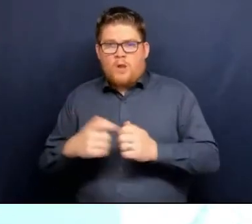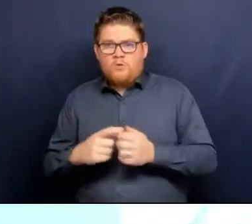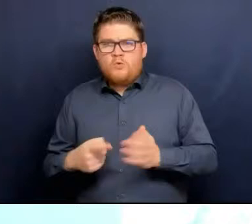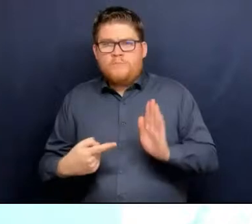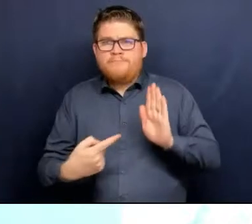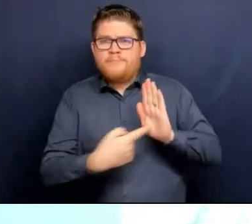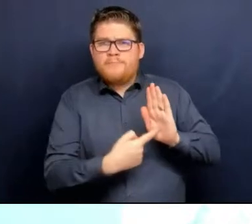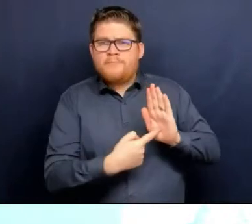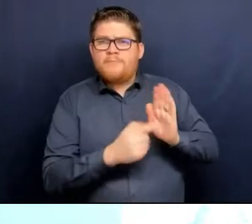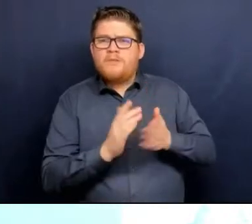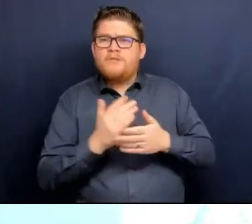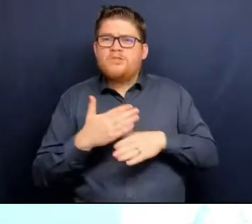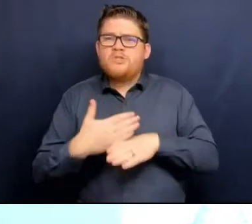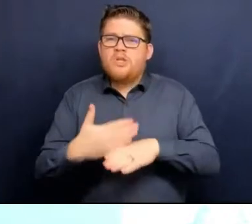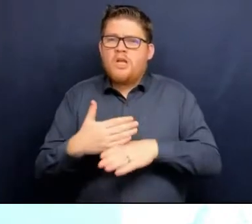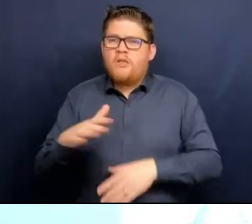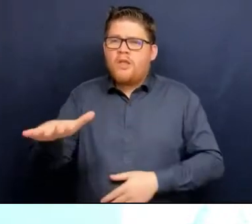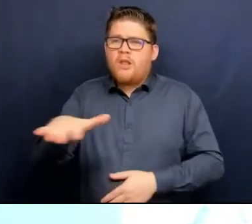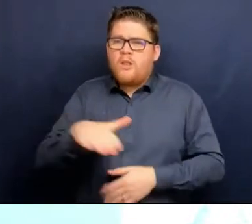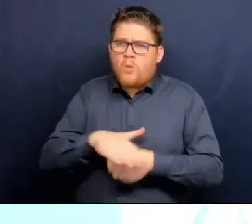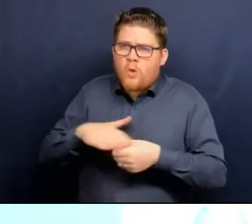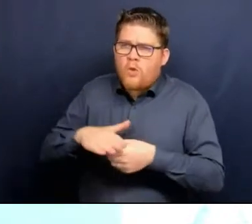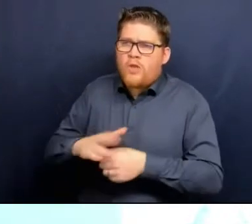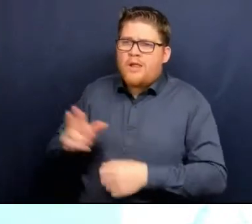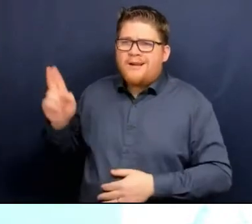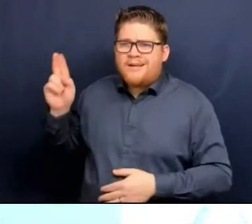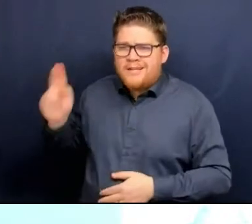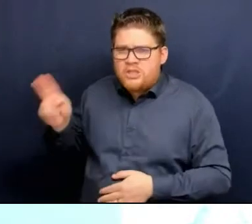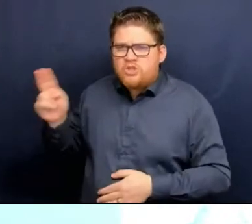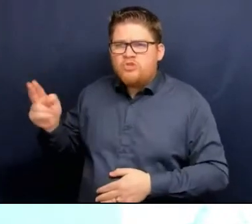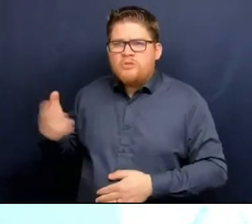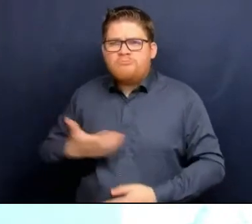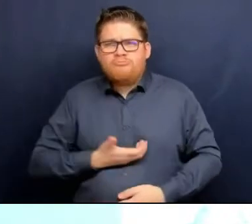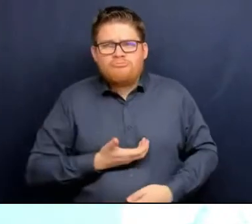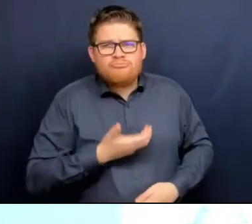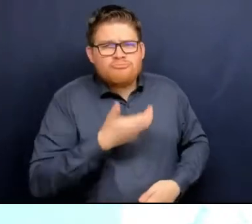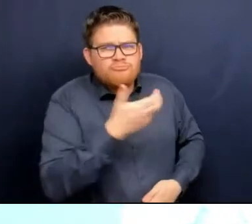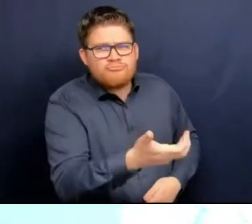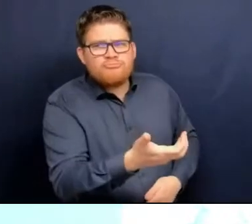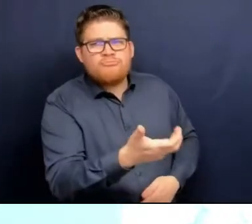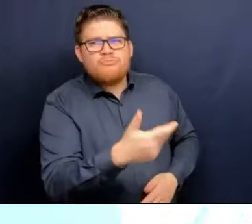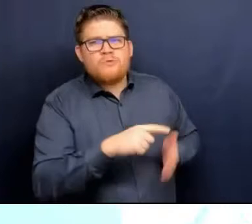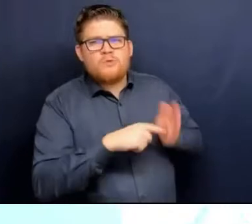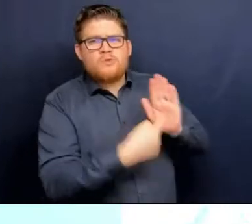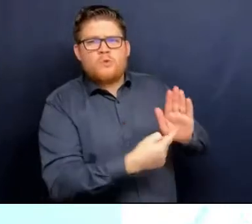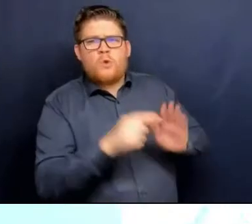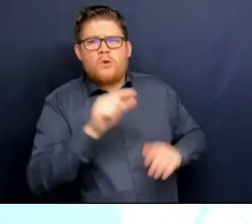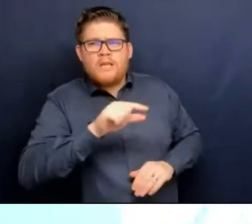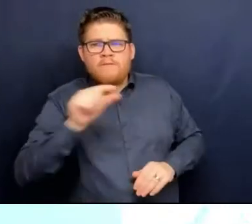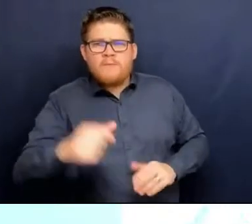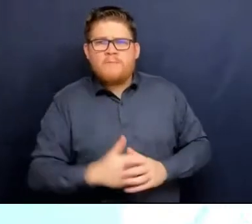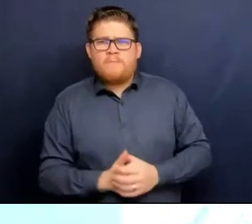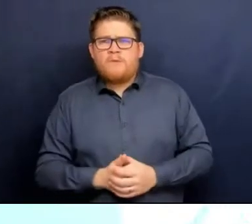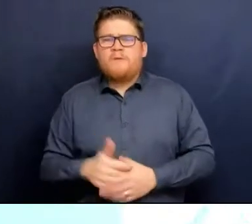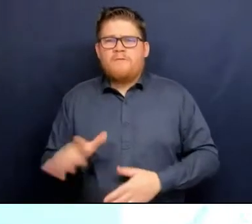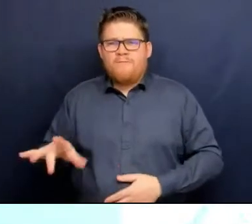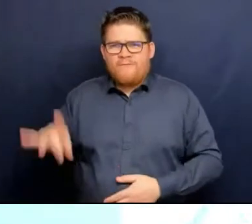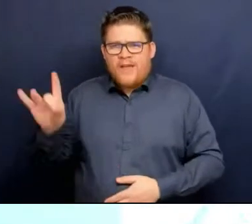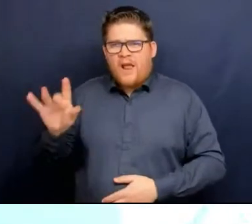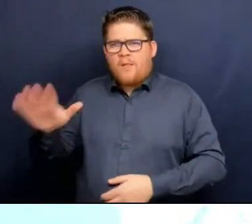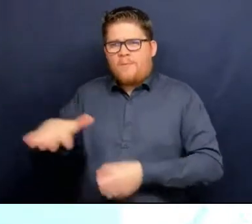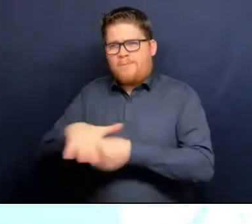knowledge and to begin to set themselves a place in history, just as we are here today